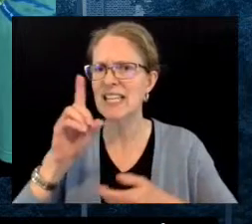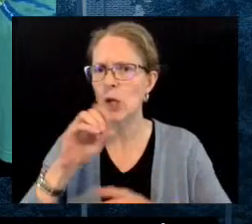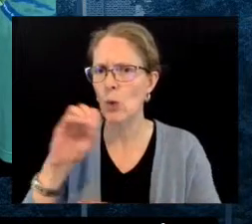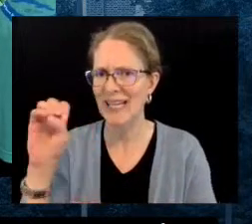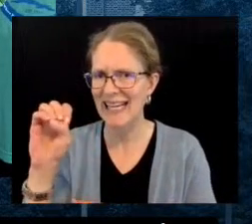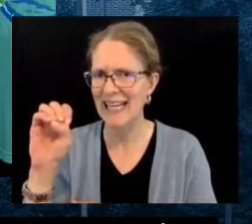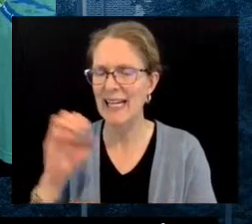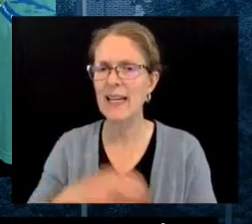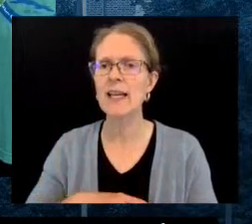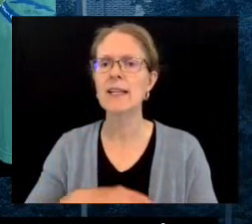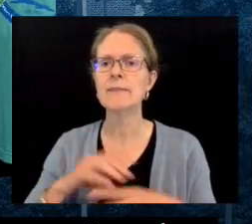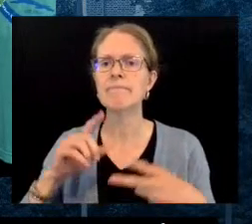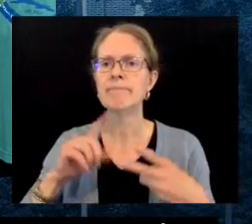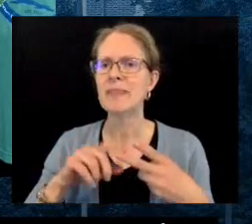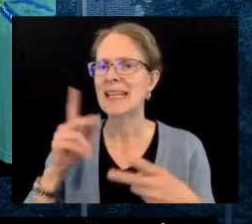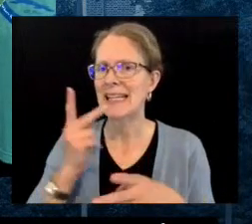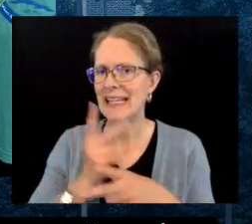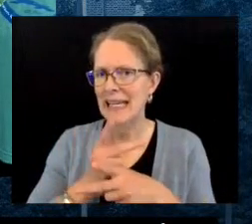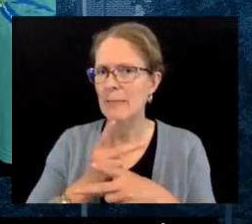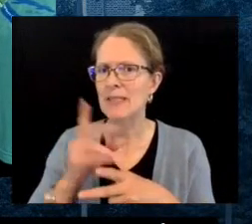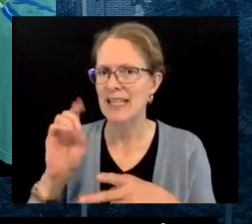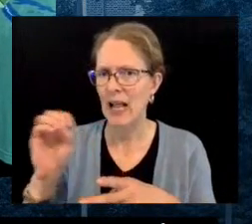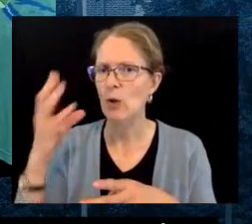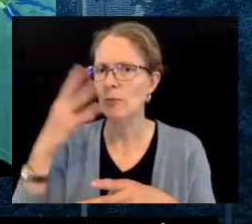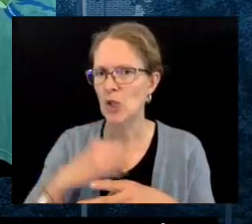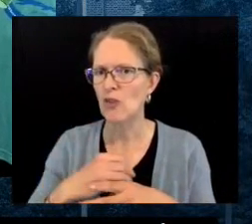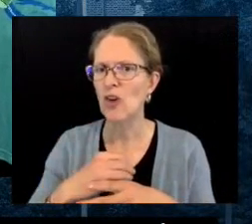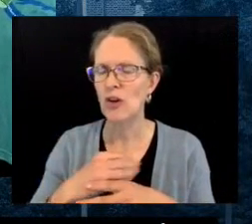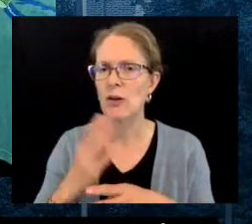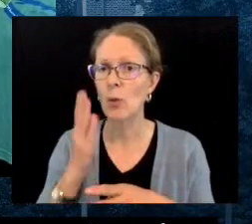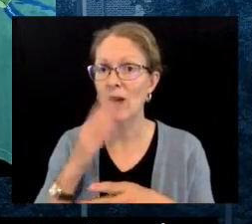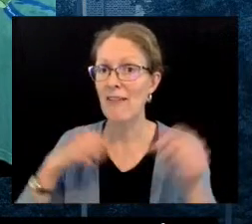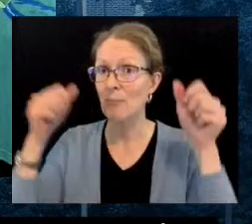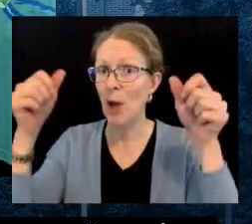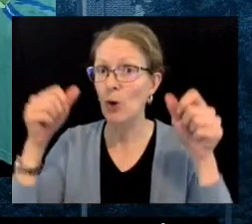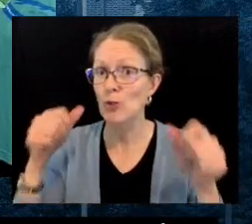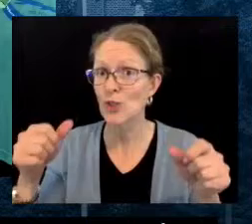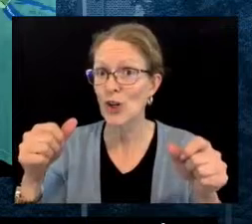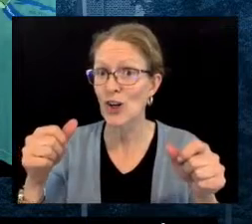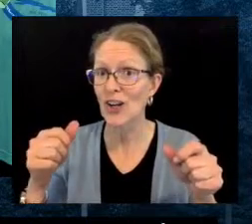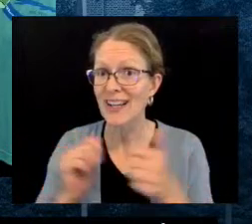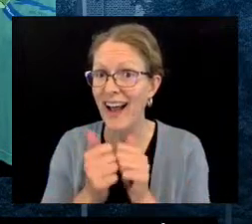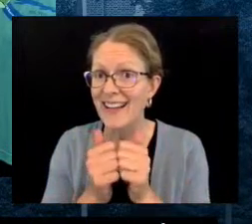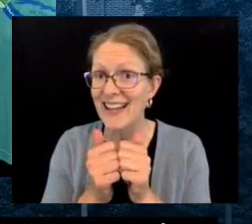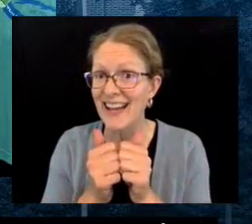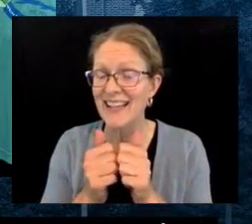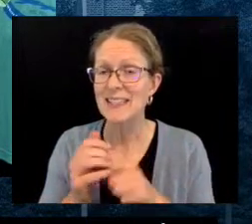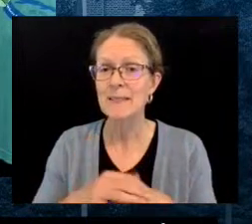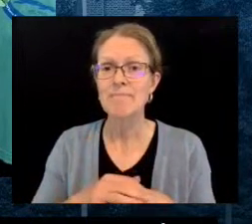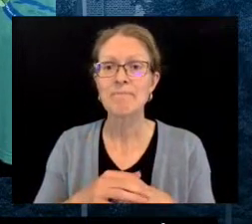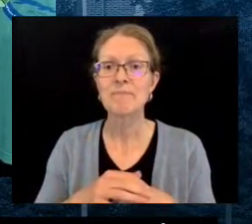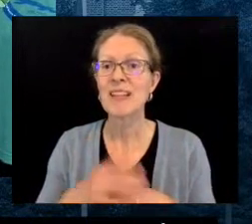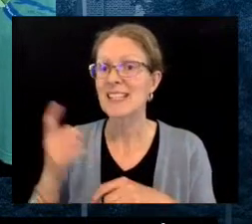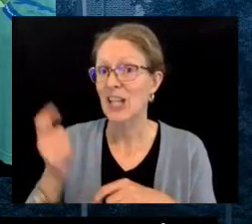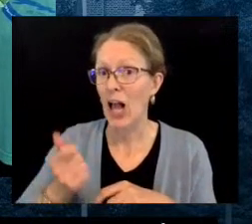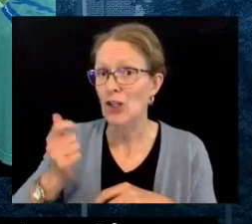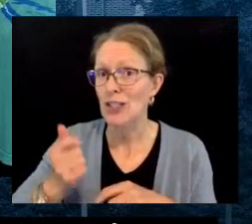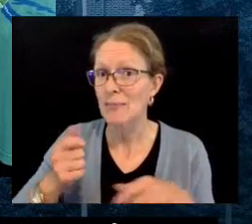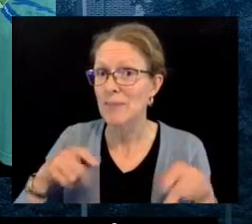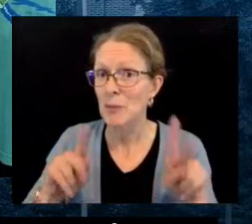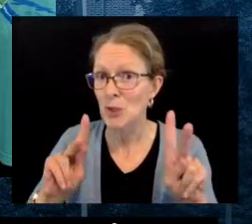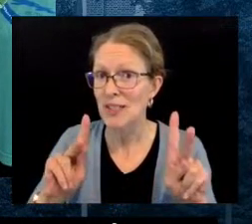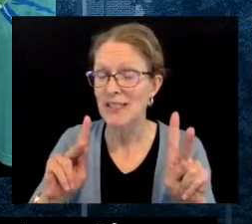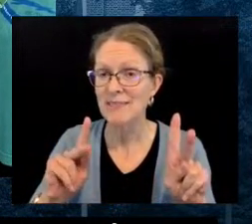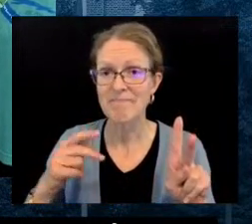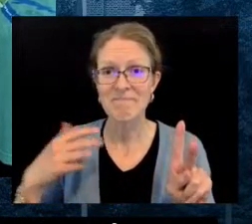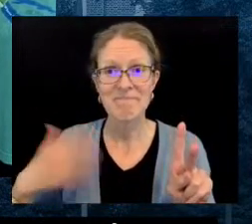the Keep Delaware Beautiful, we're going to be doing some poster contests for kids and some scholarship opportunities. So we are so excited